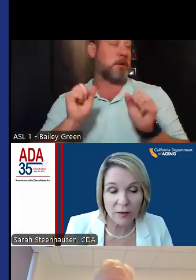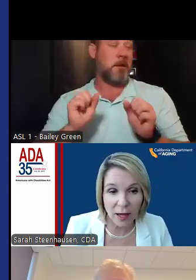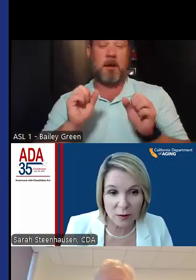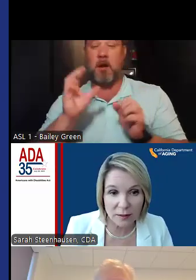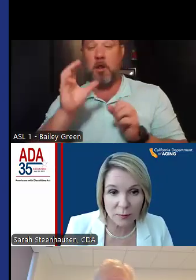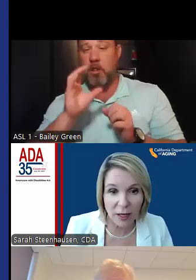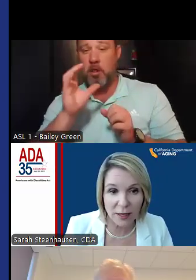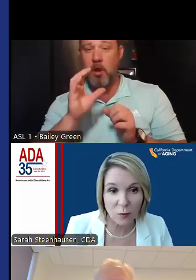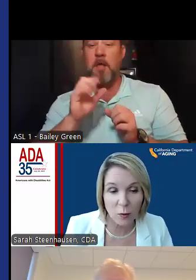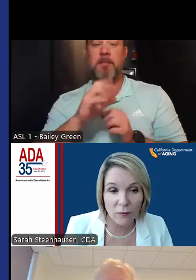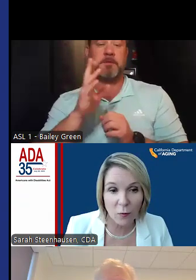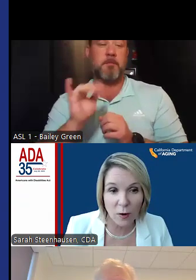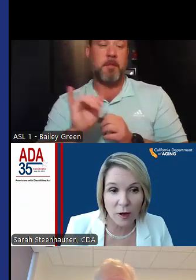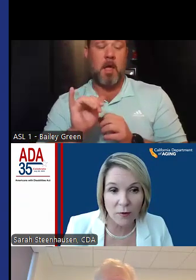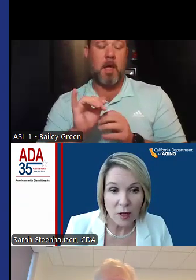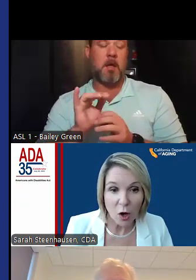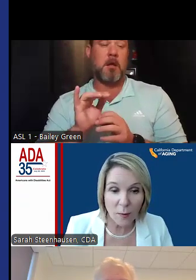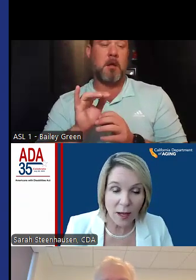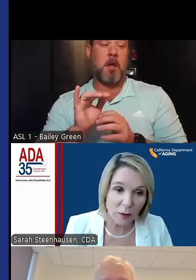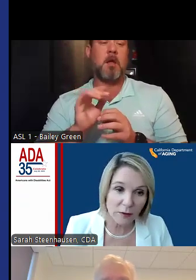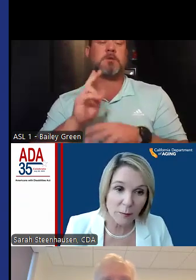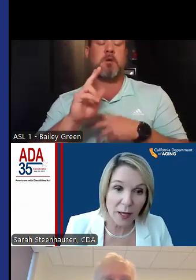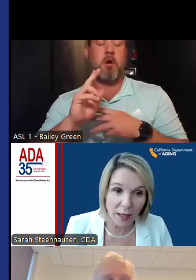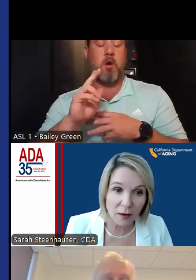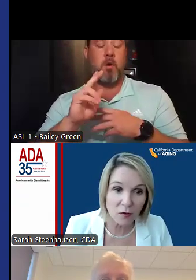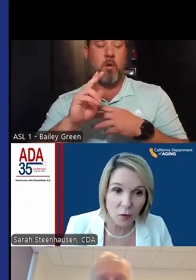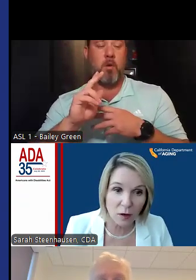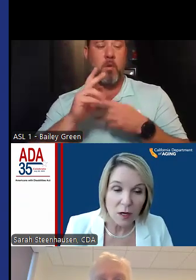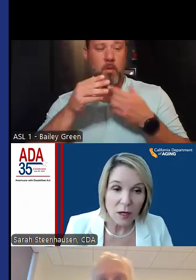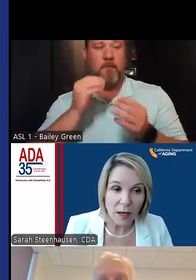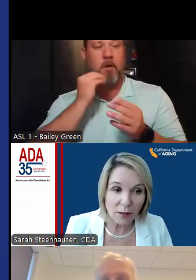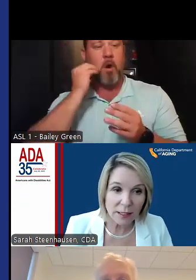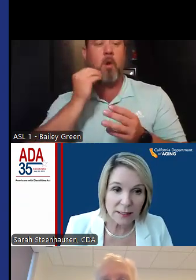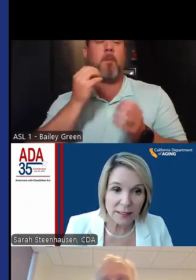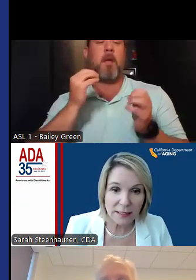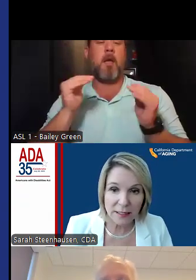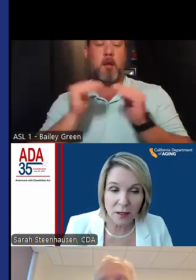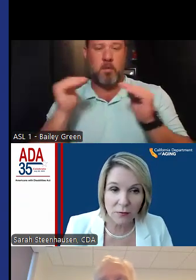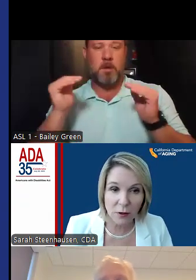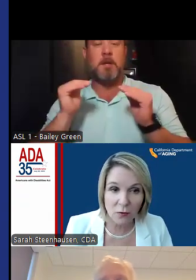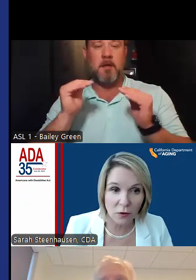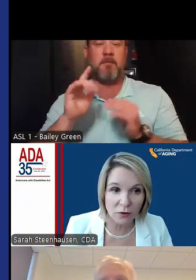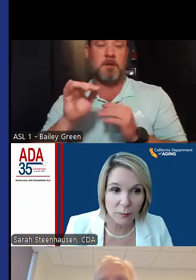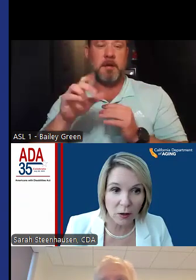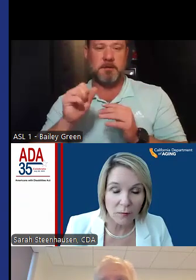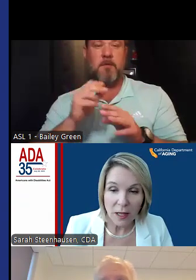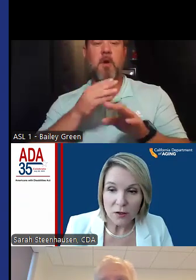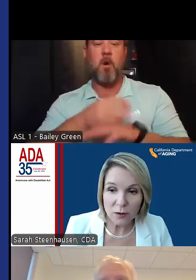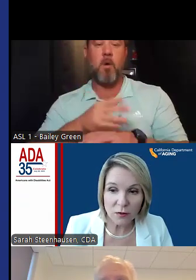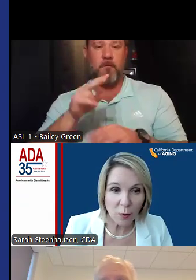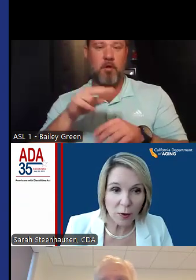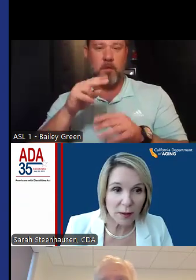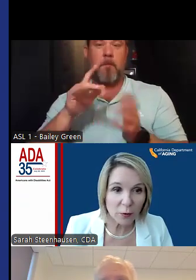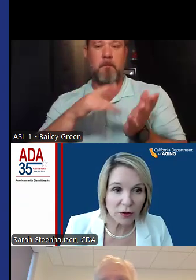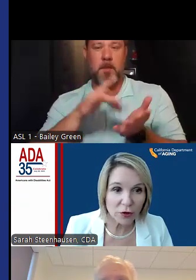at the housing supply as a form of home equity to pay for LTSS needs of the overlooked middle. So